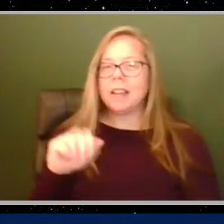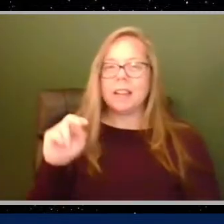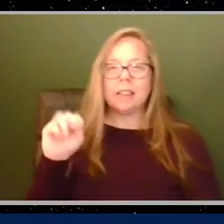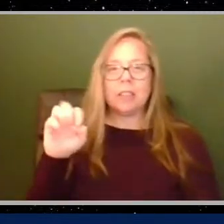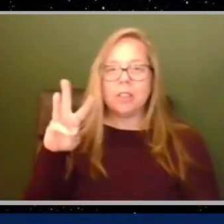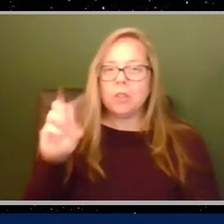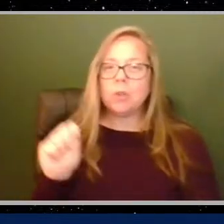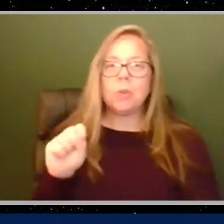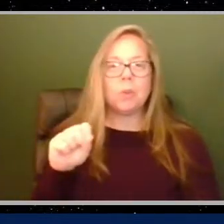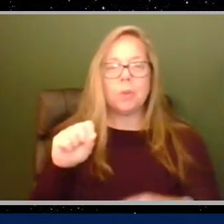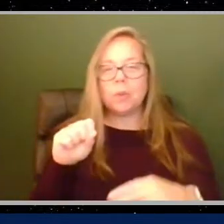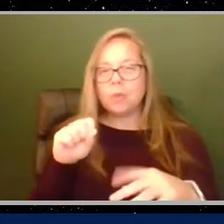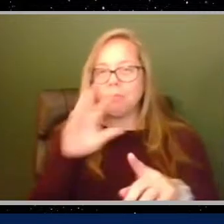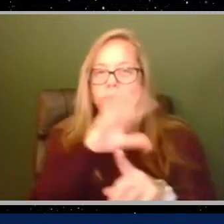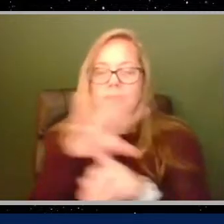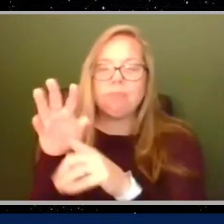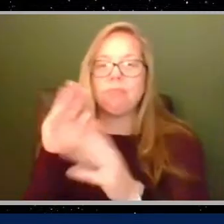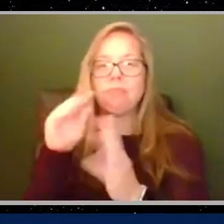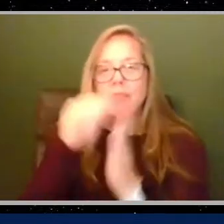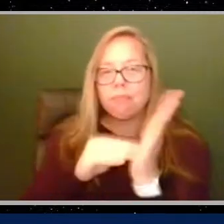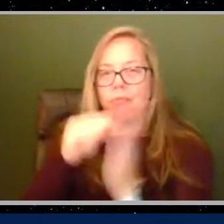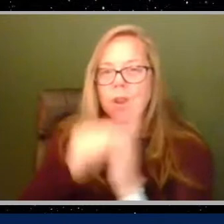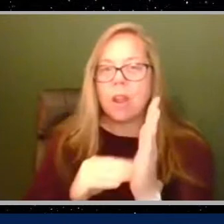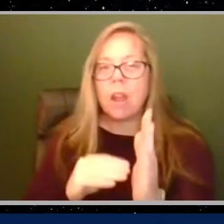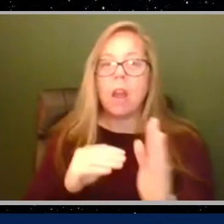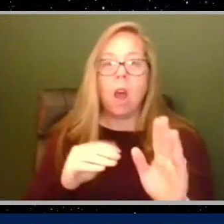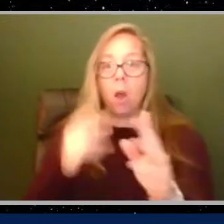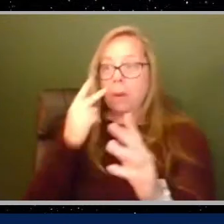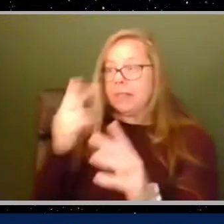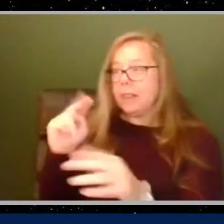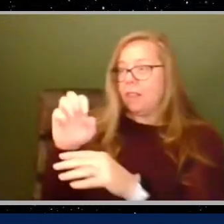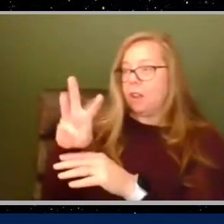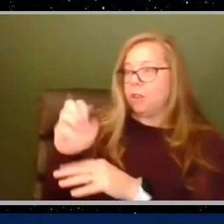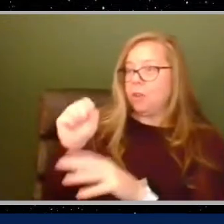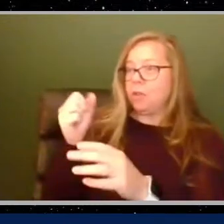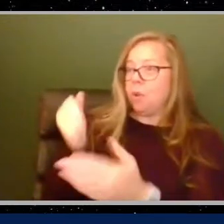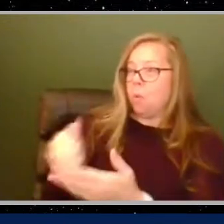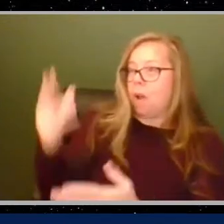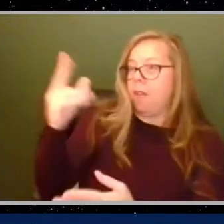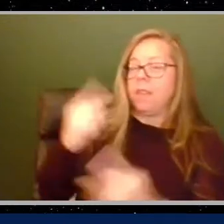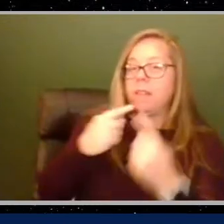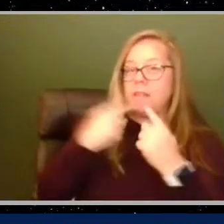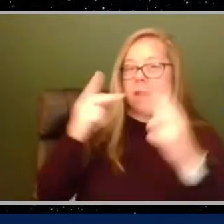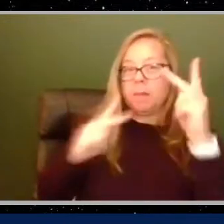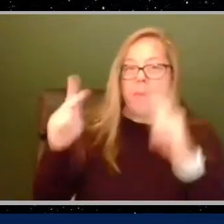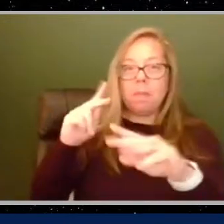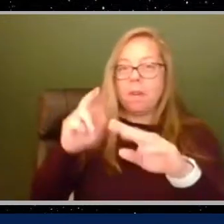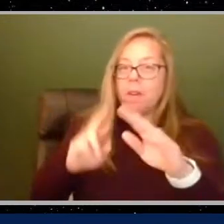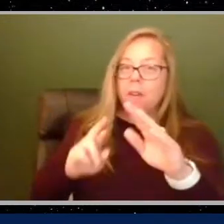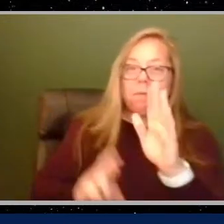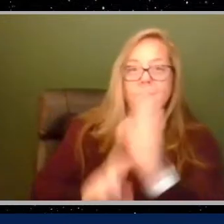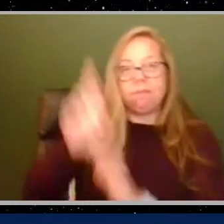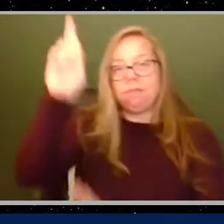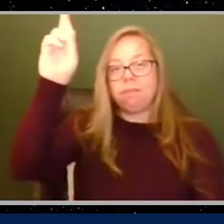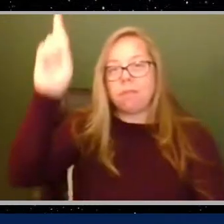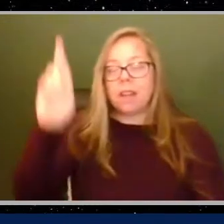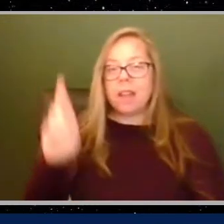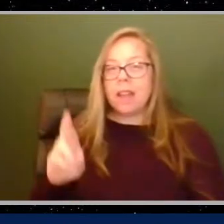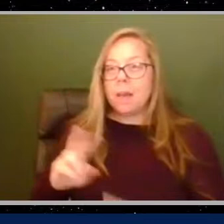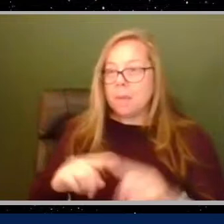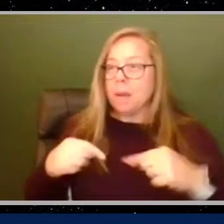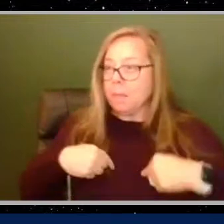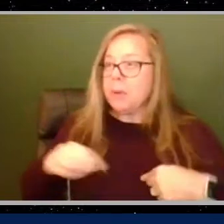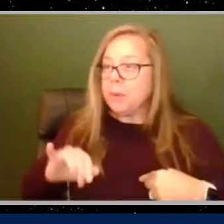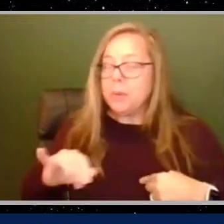very wealthy individuals going into space. But, as I was able to share, like, hey, I'm actually doing this cool thing, they were like,